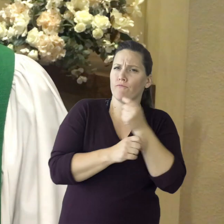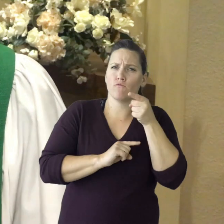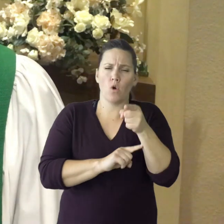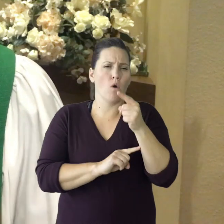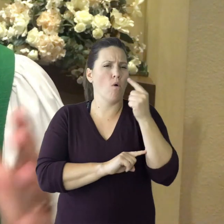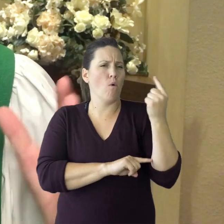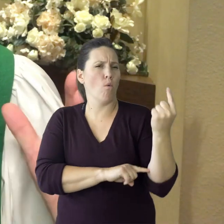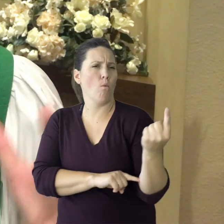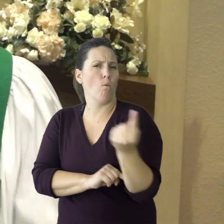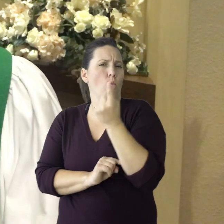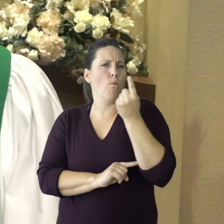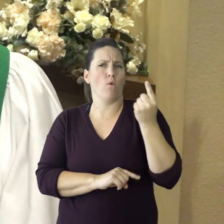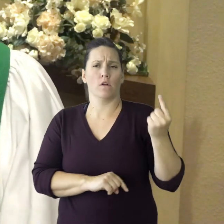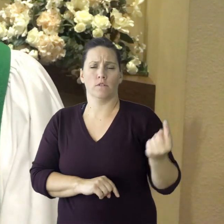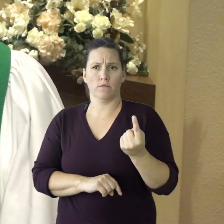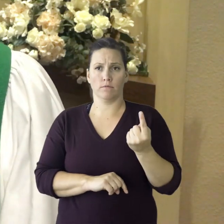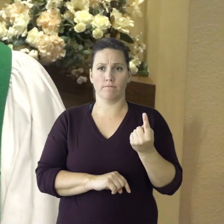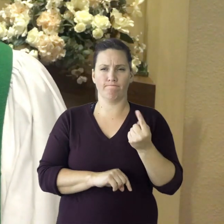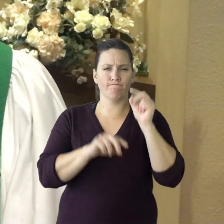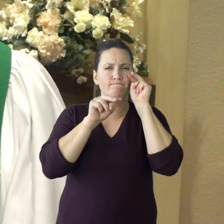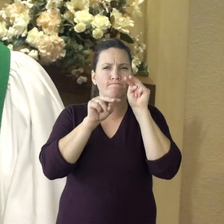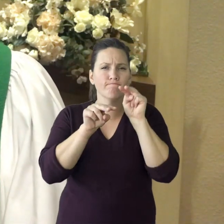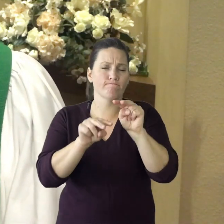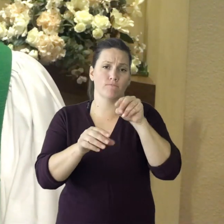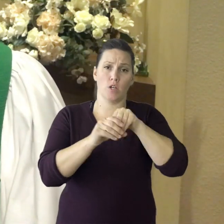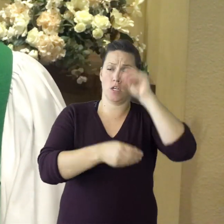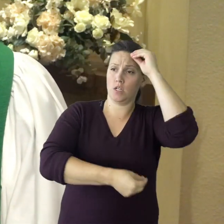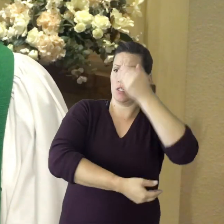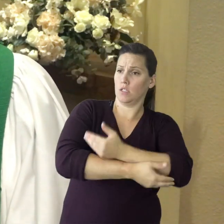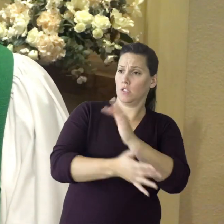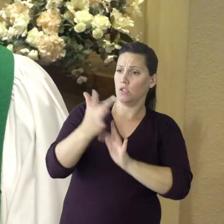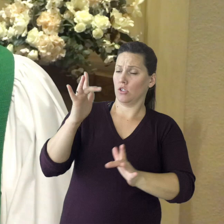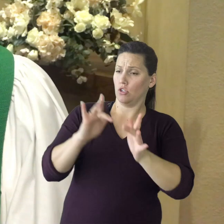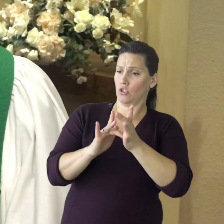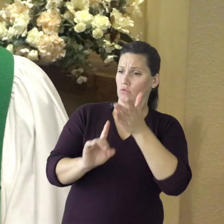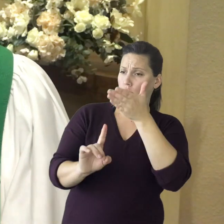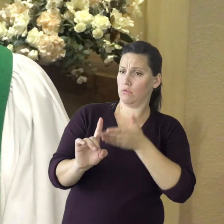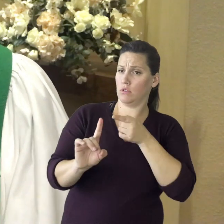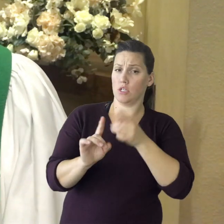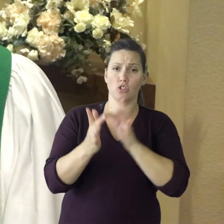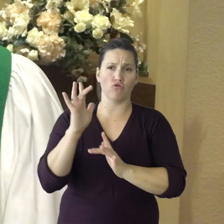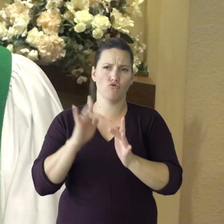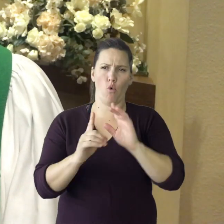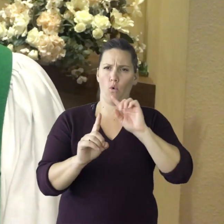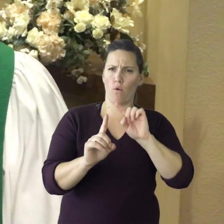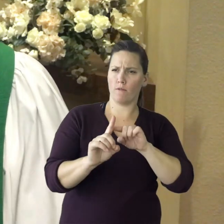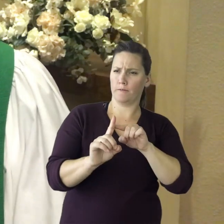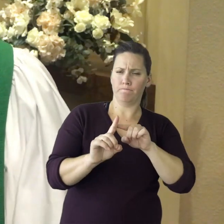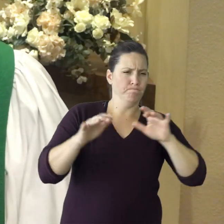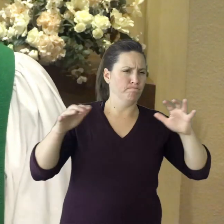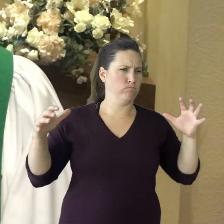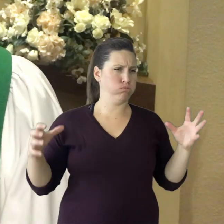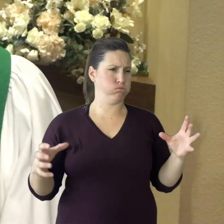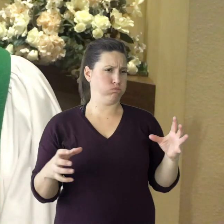God's love for you is always seen in his Son, Jesus Christ.